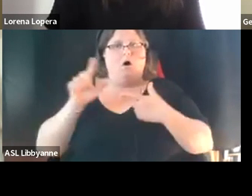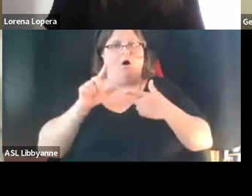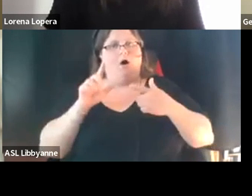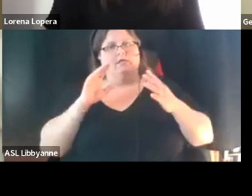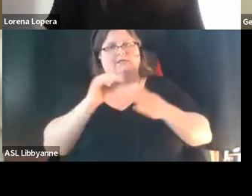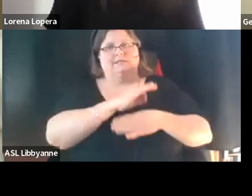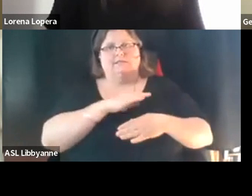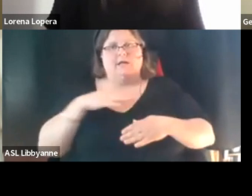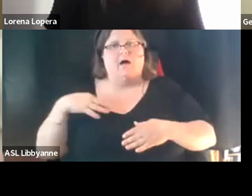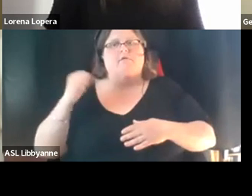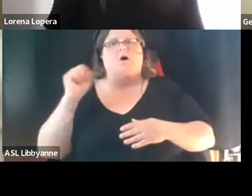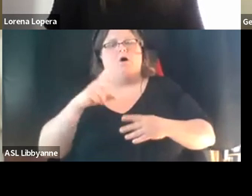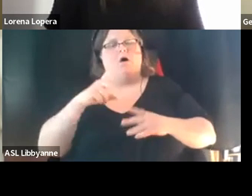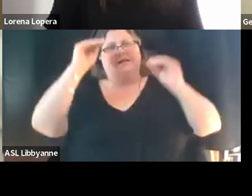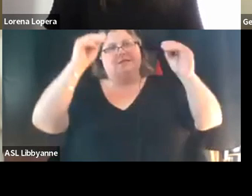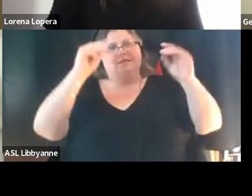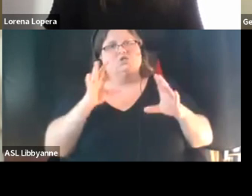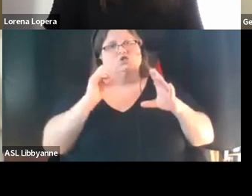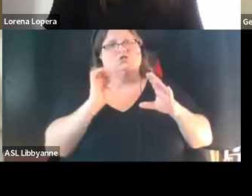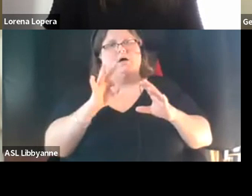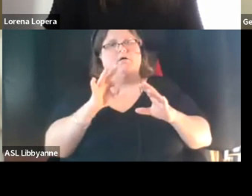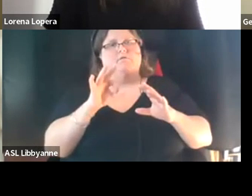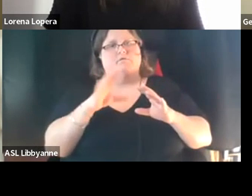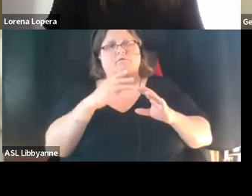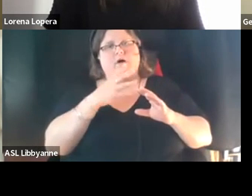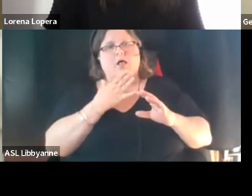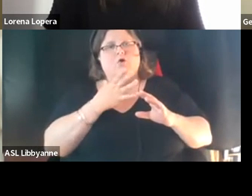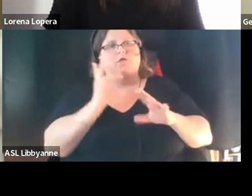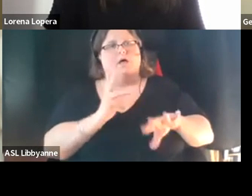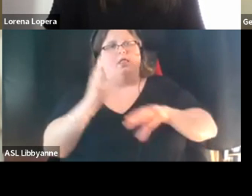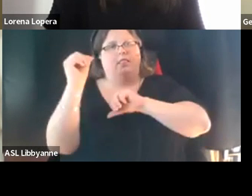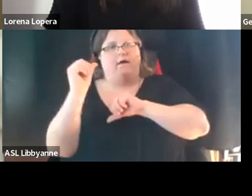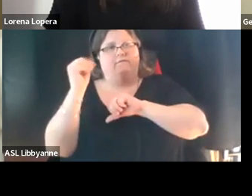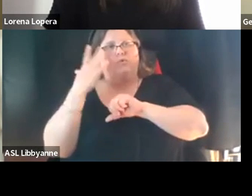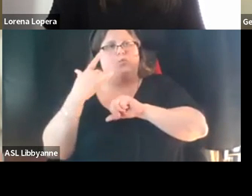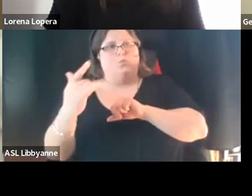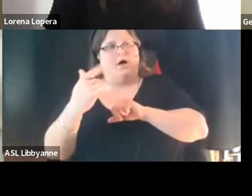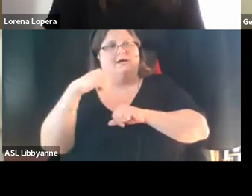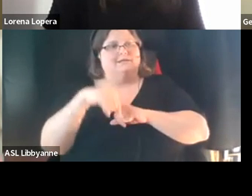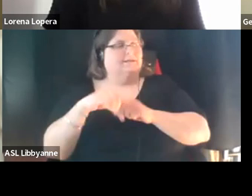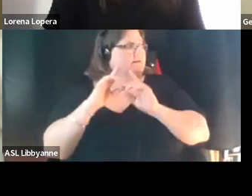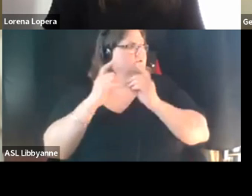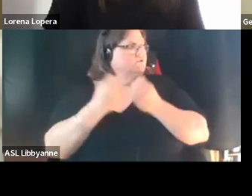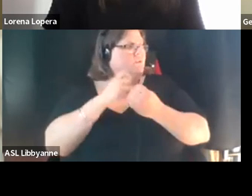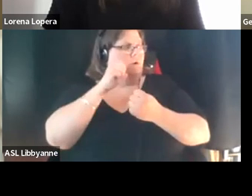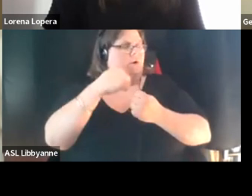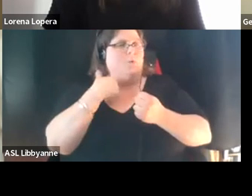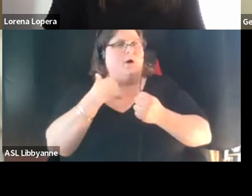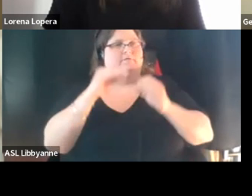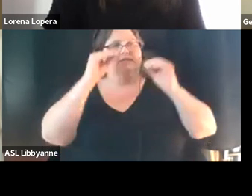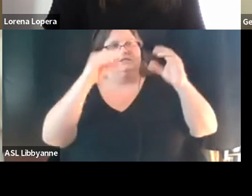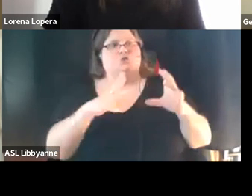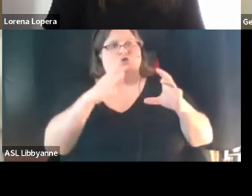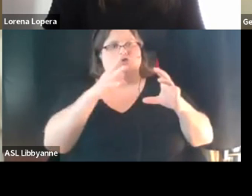of color that have left as a result of things that have transpired in the district. We don't have teachers and principals of color that